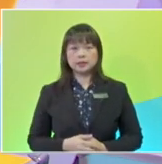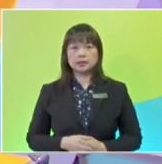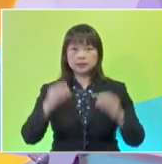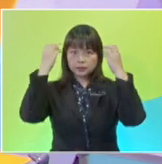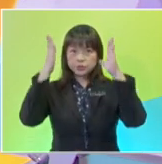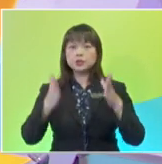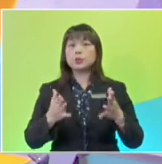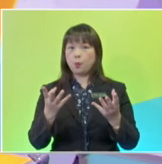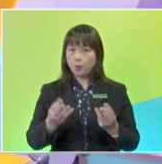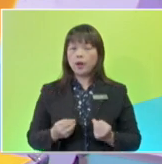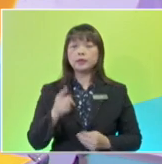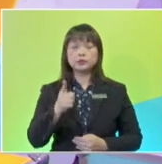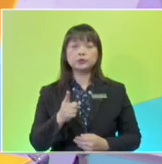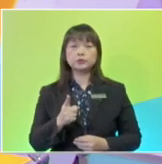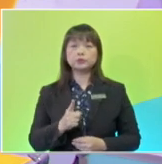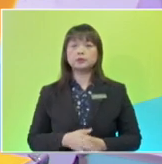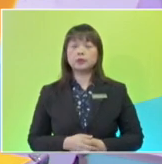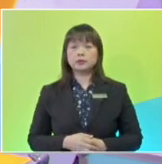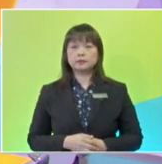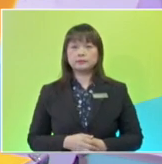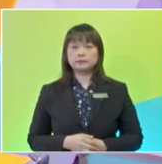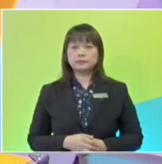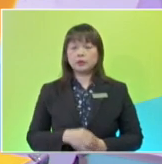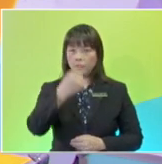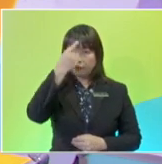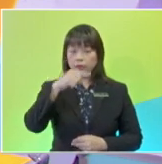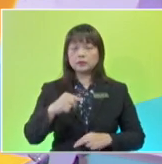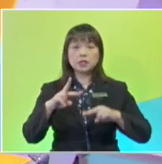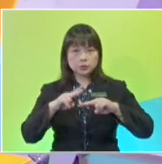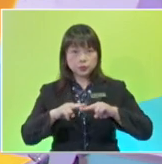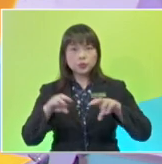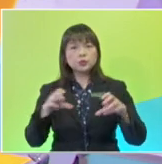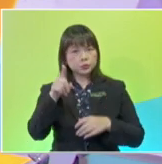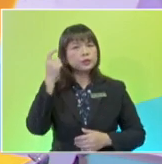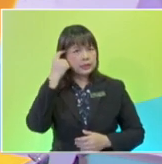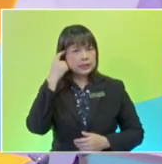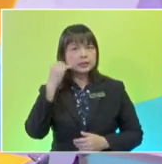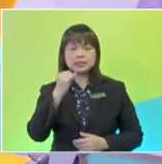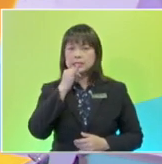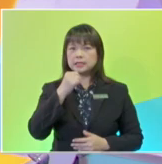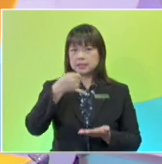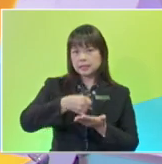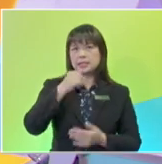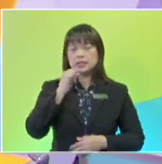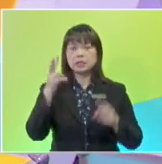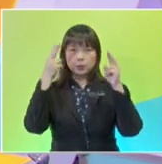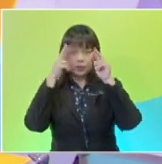fill in the blanks. All right. So for salt, do you think it's visible or not visible?